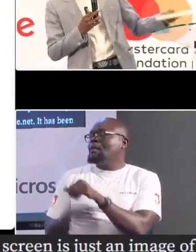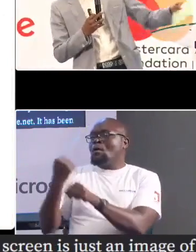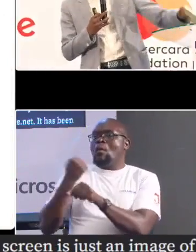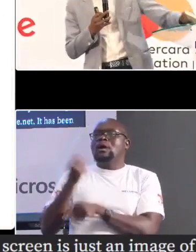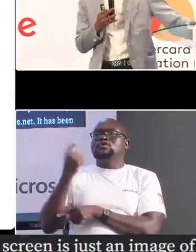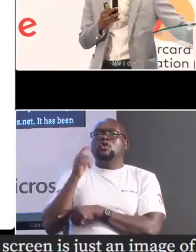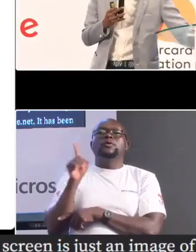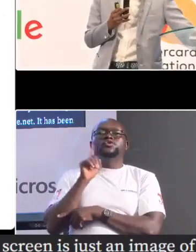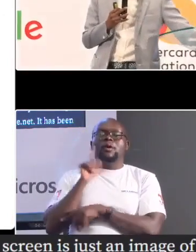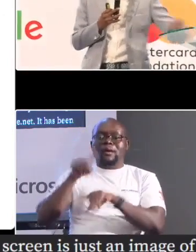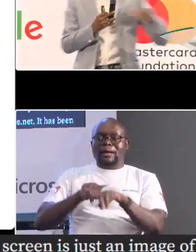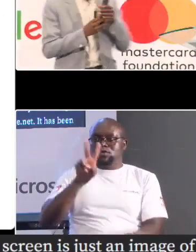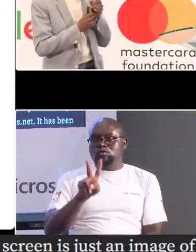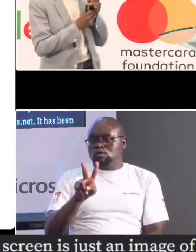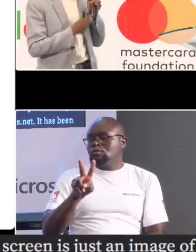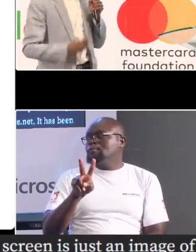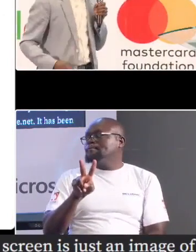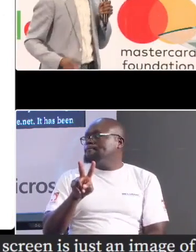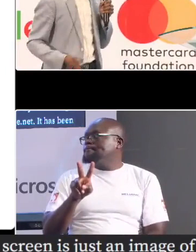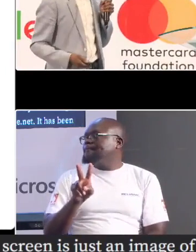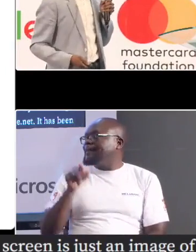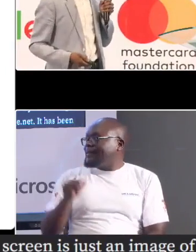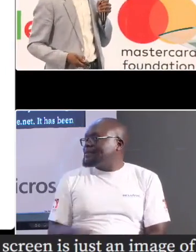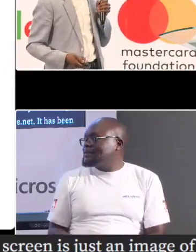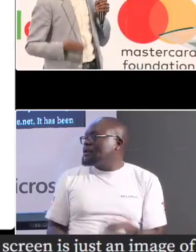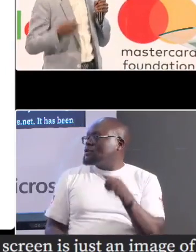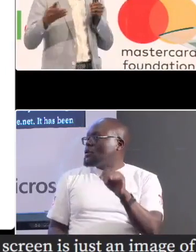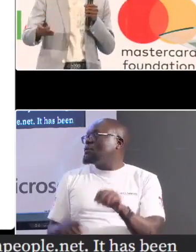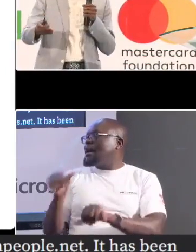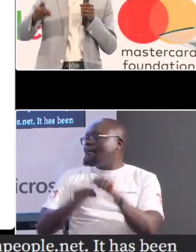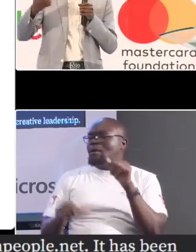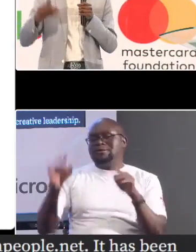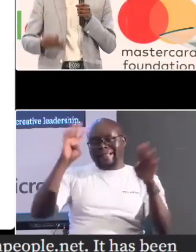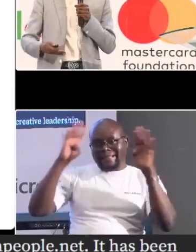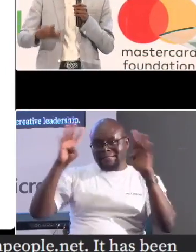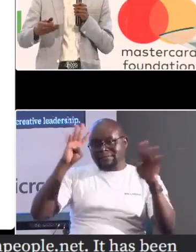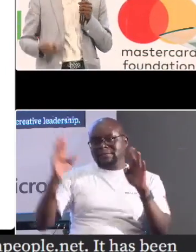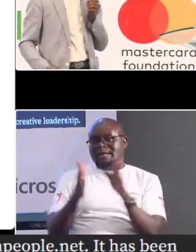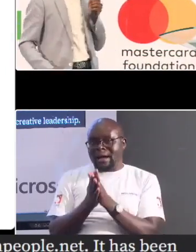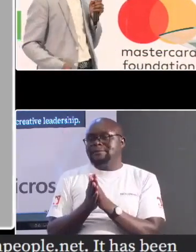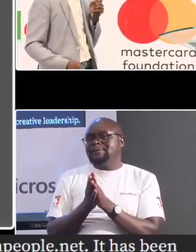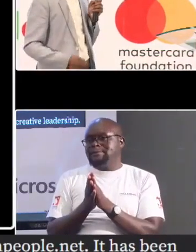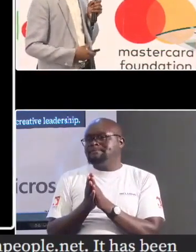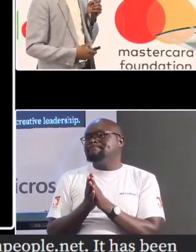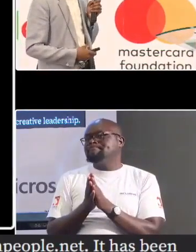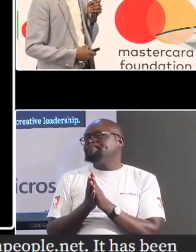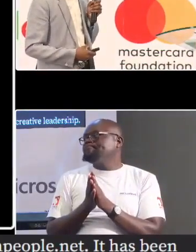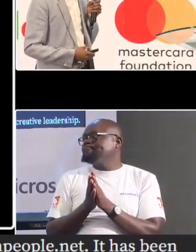workshop tomorrow at 2 o'clock in this room. But it's about creativity, empathy, and clarity.